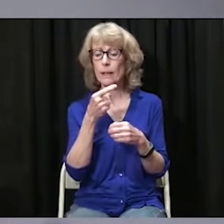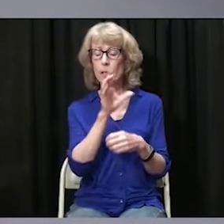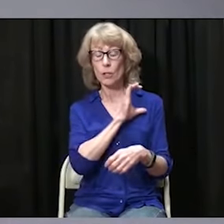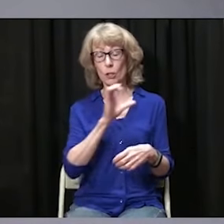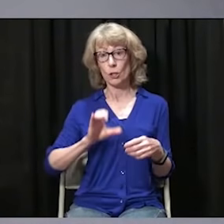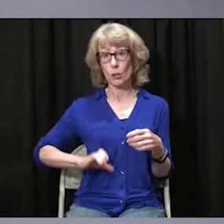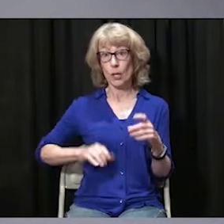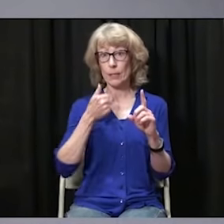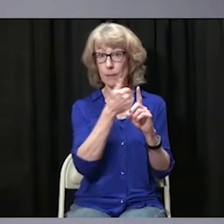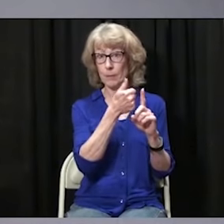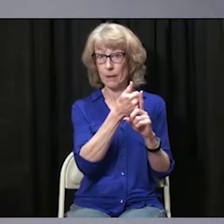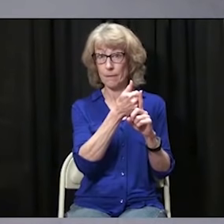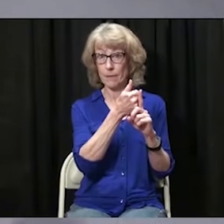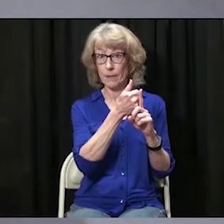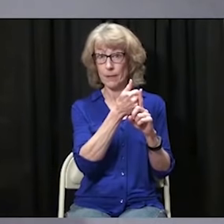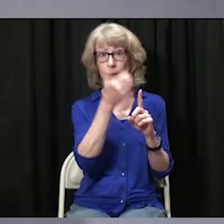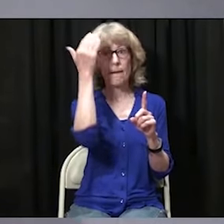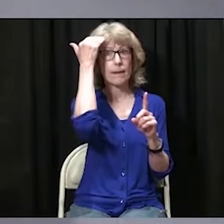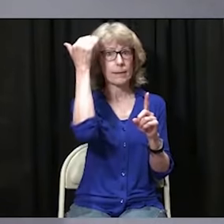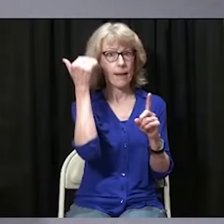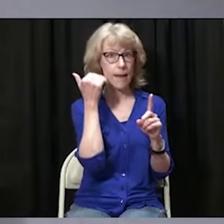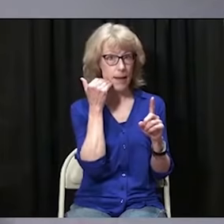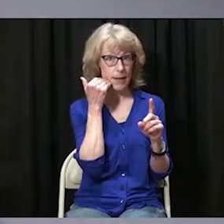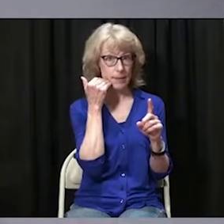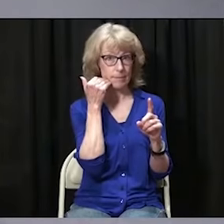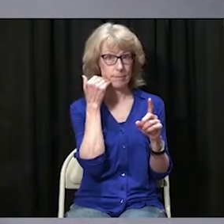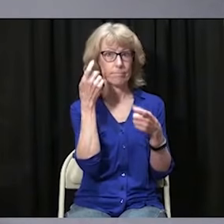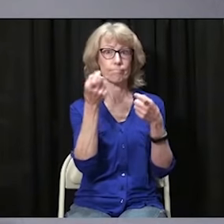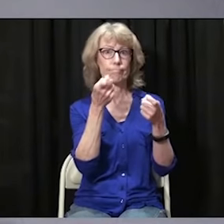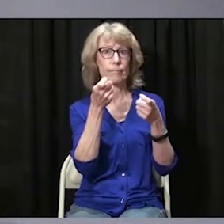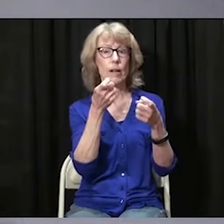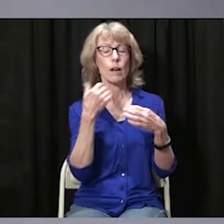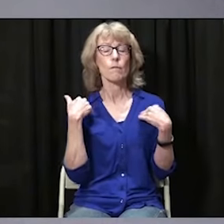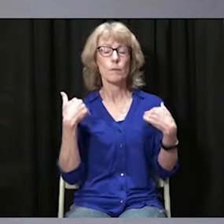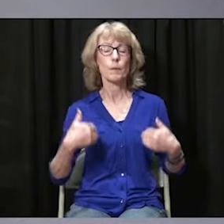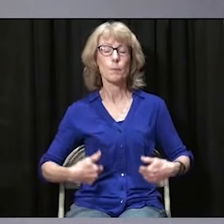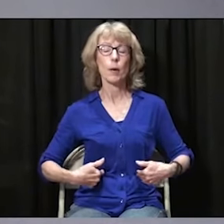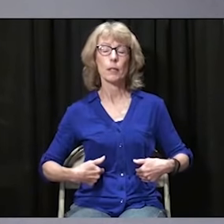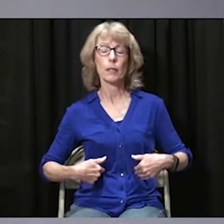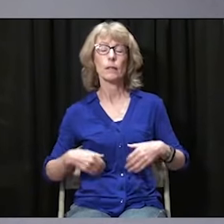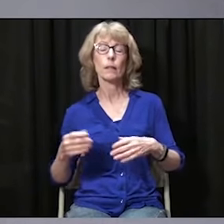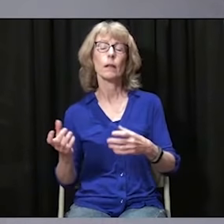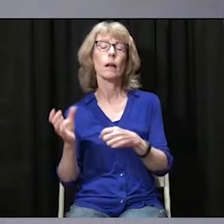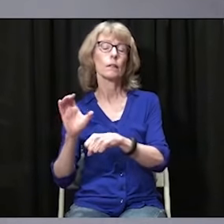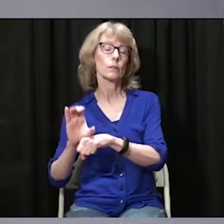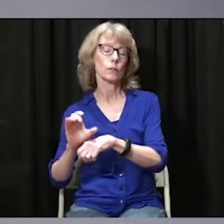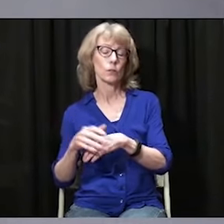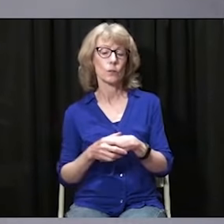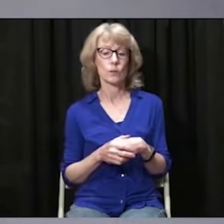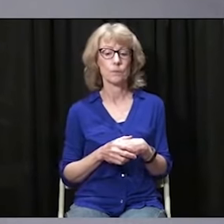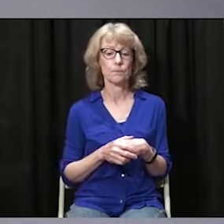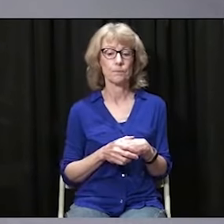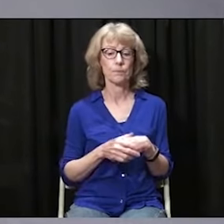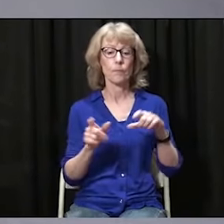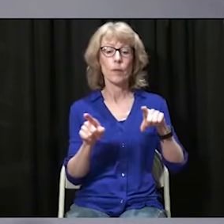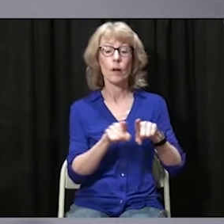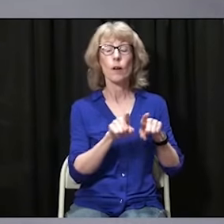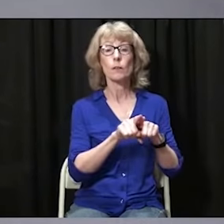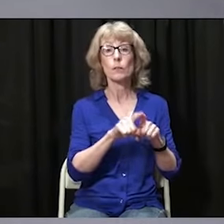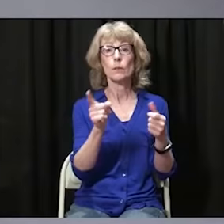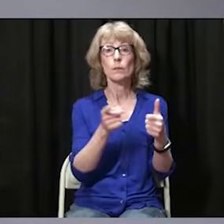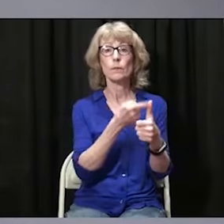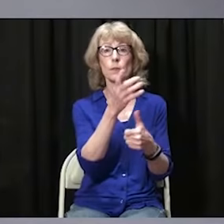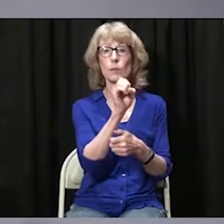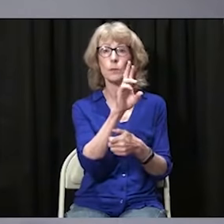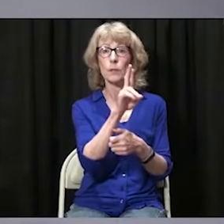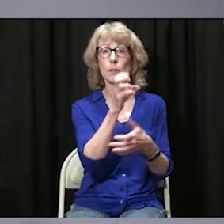extensive passage in the Bible about the church being the body is found in 1 Corinthians chapter 12, where Paul really gets into